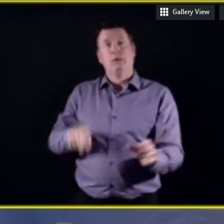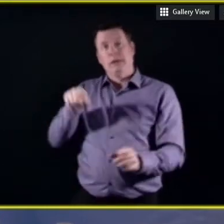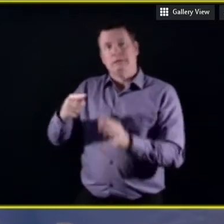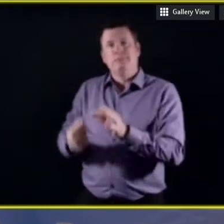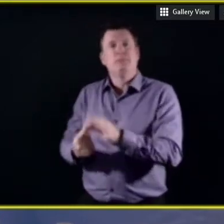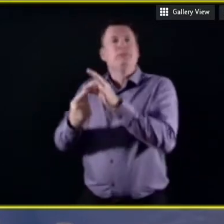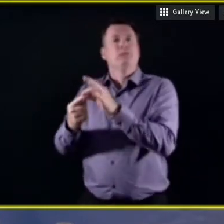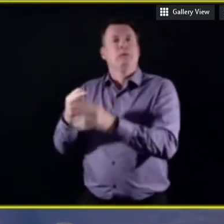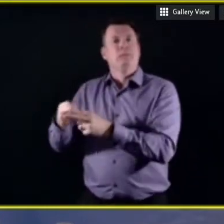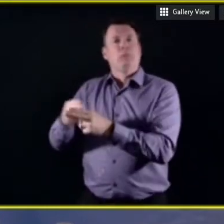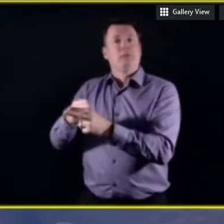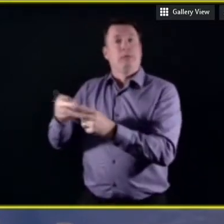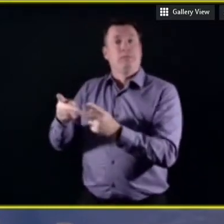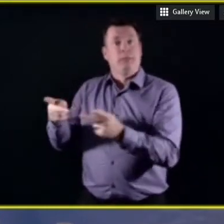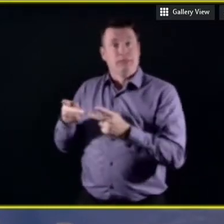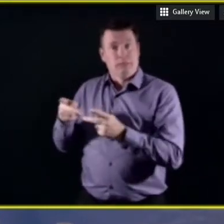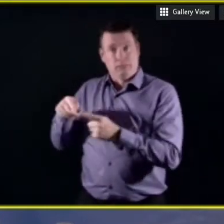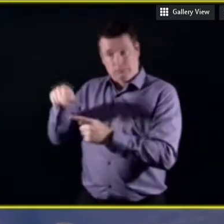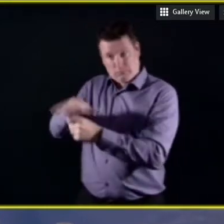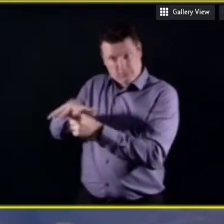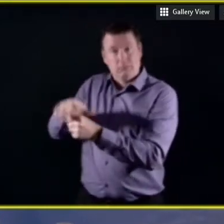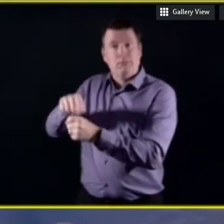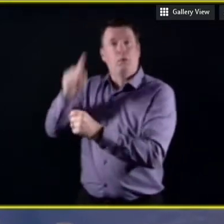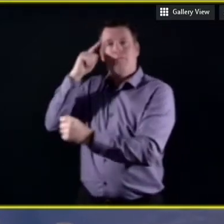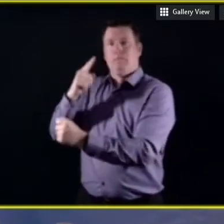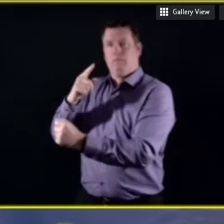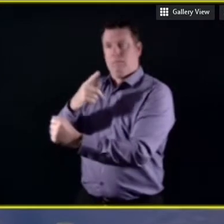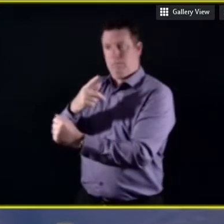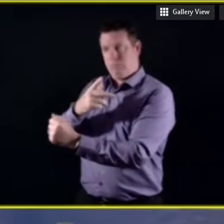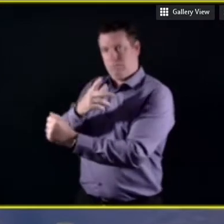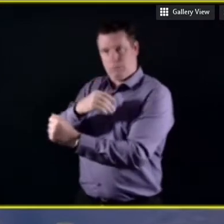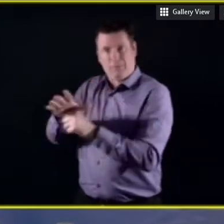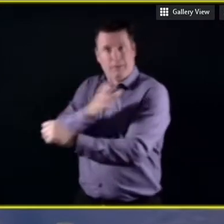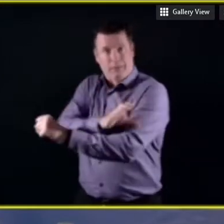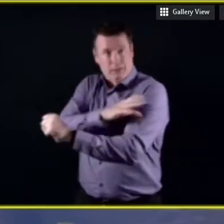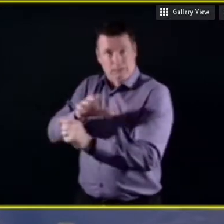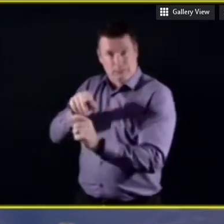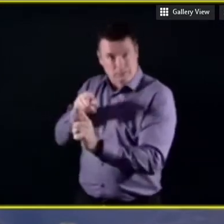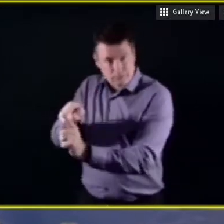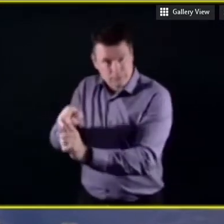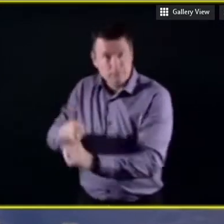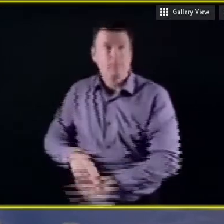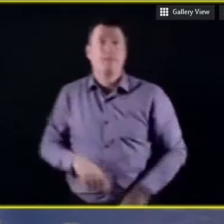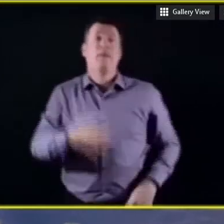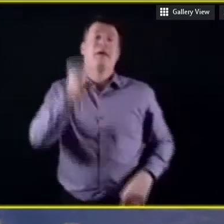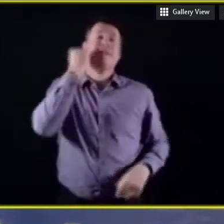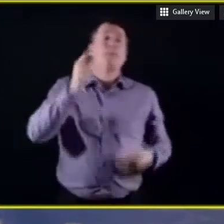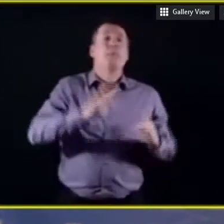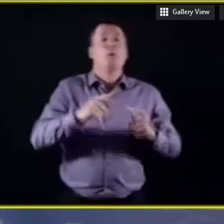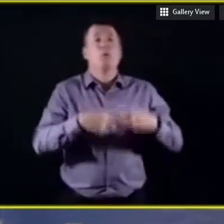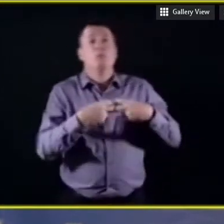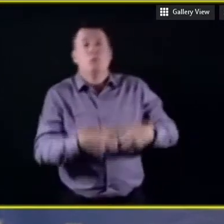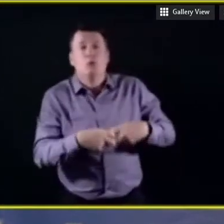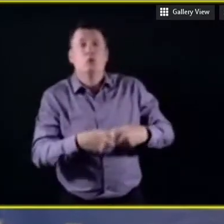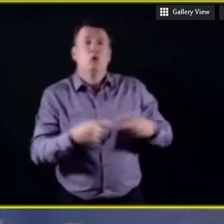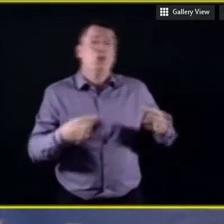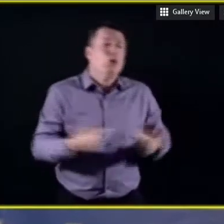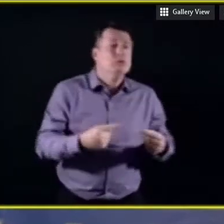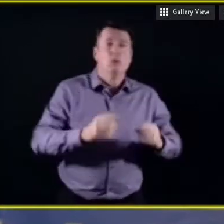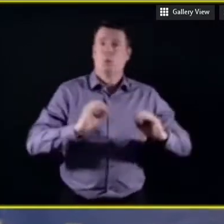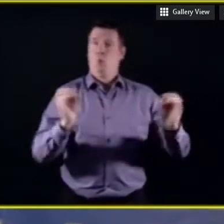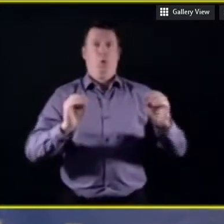keep primary care practices free to care for people who need other essential health services. Today, we